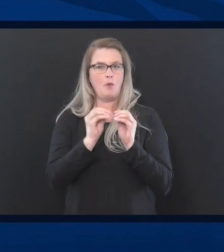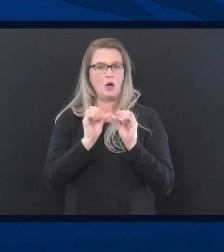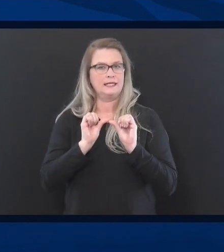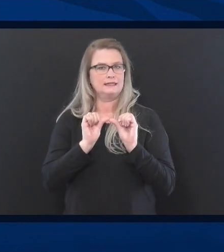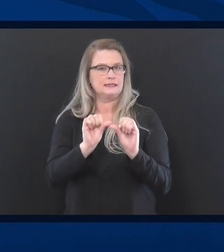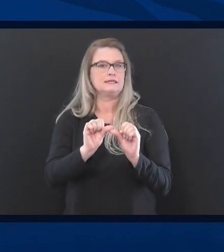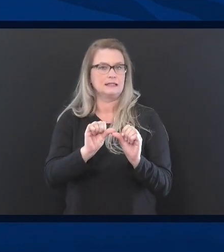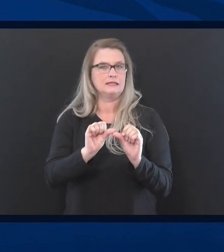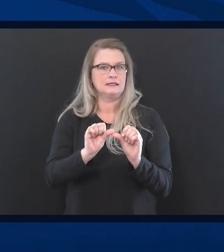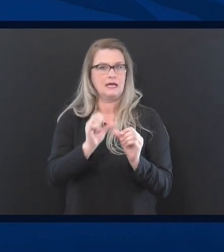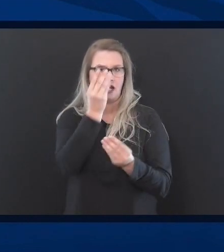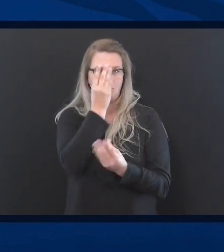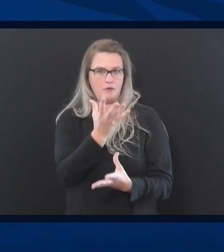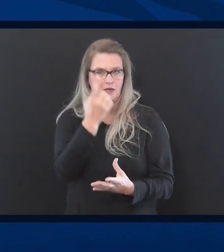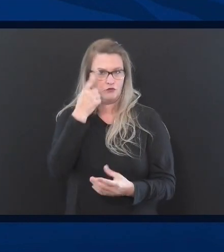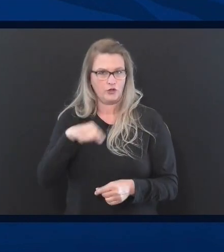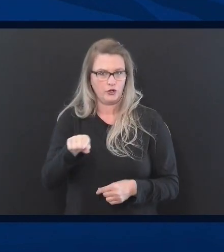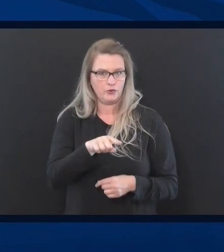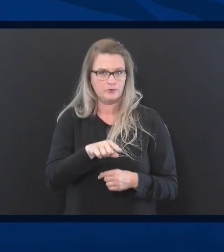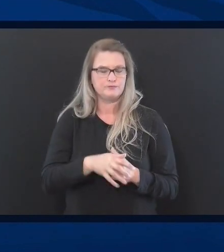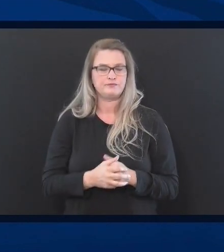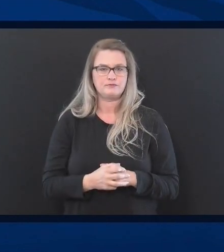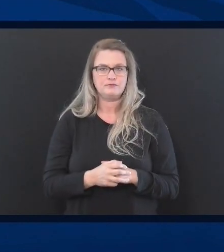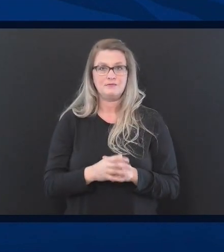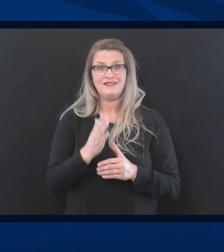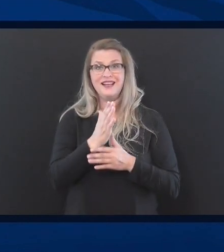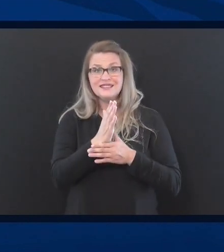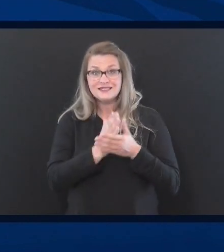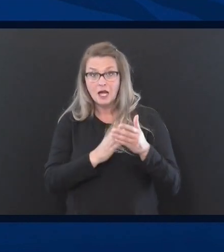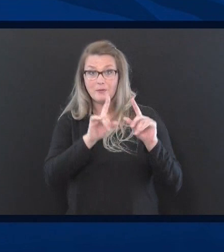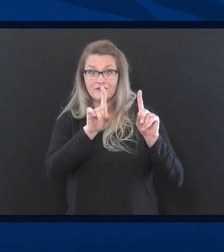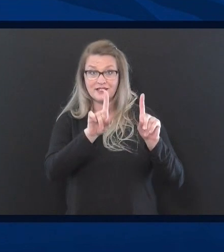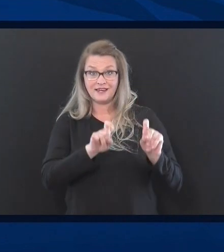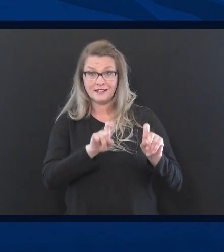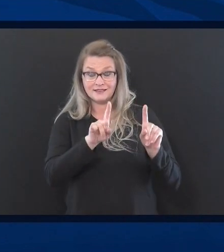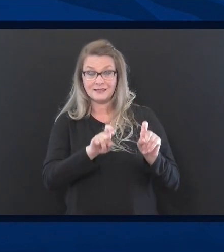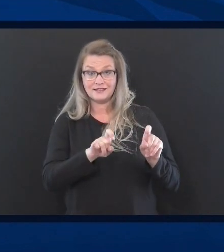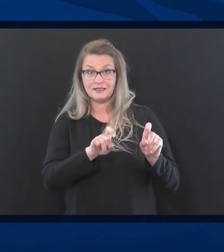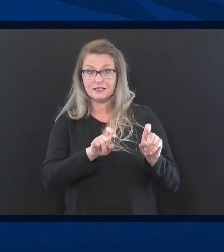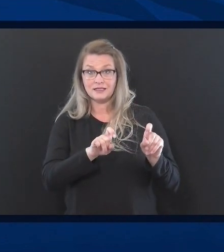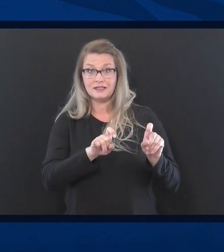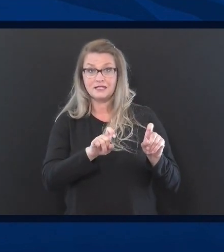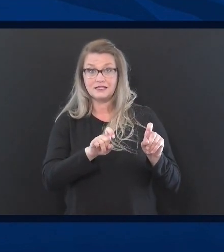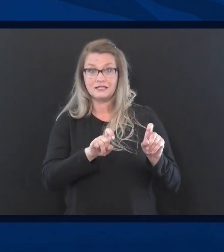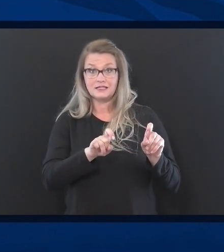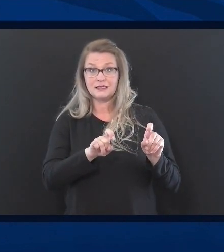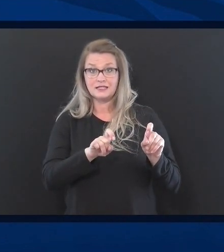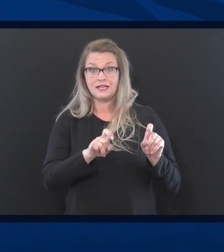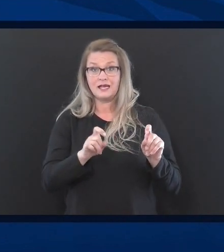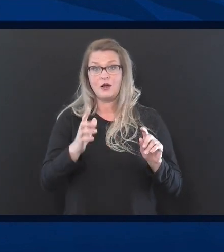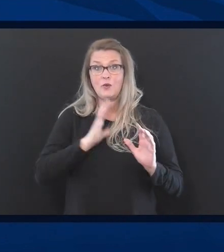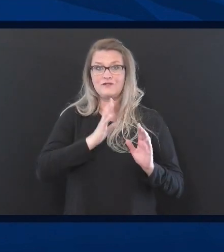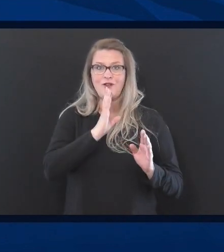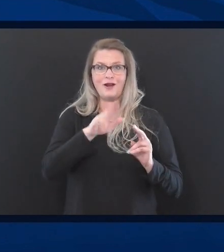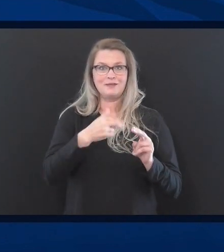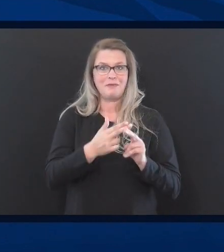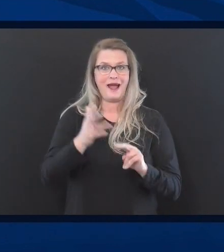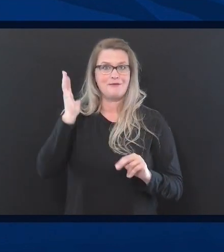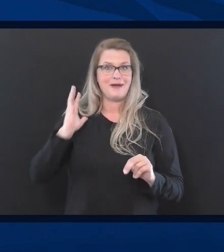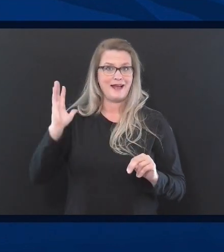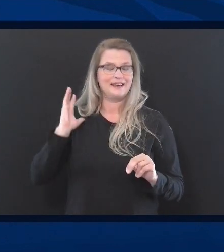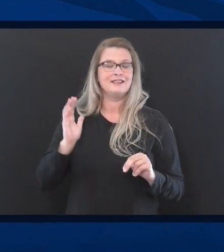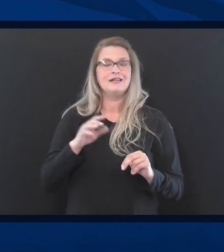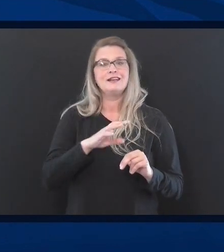of that information. And some of the testing, as we've talked about in the news conferences, the briefings, and also on social